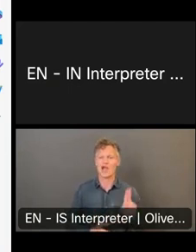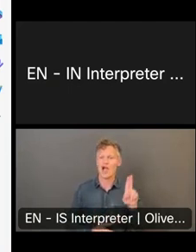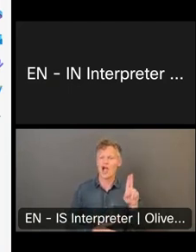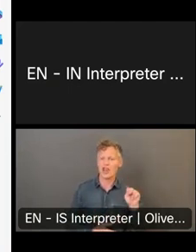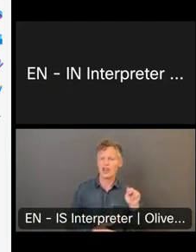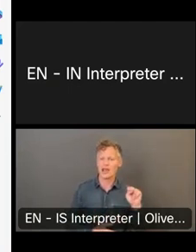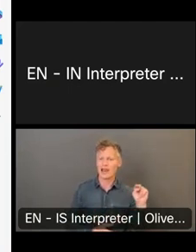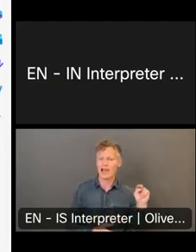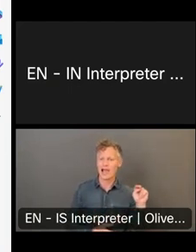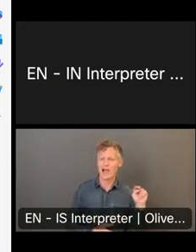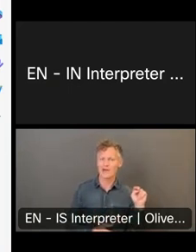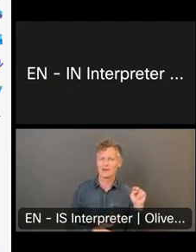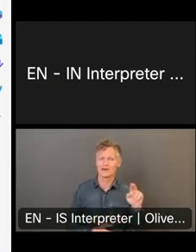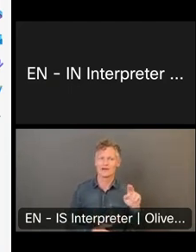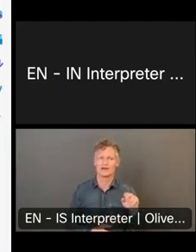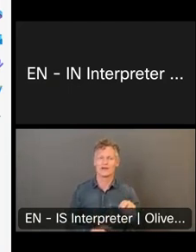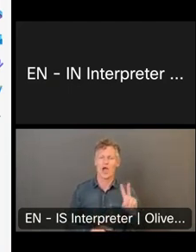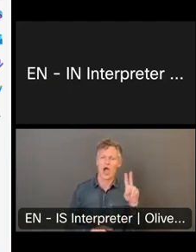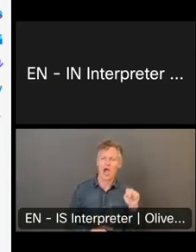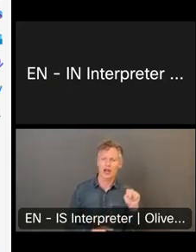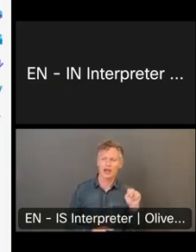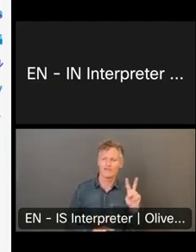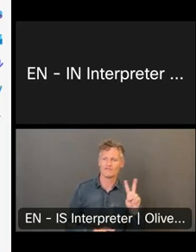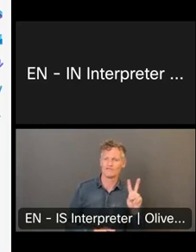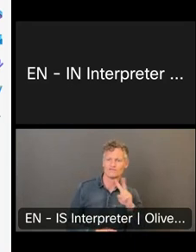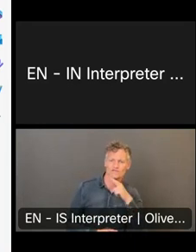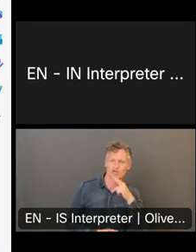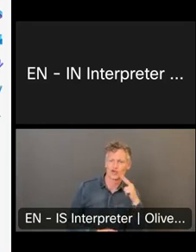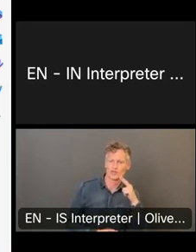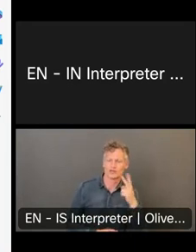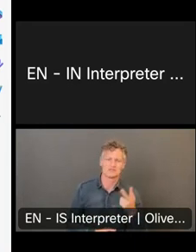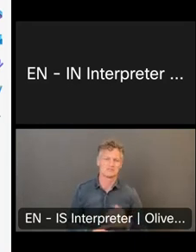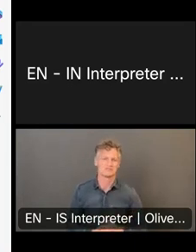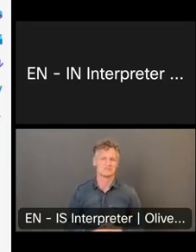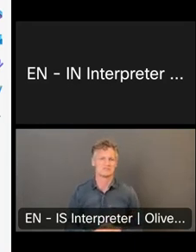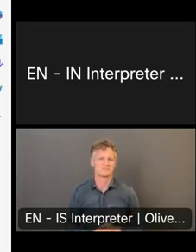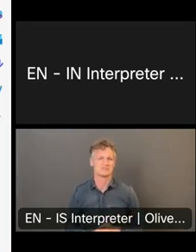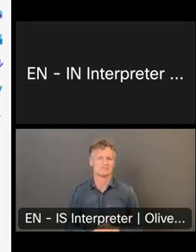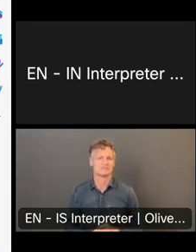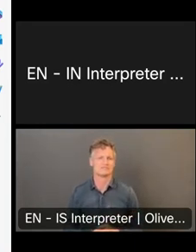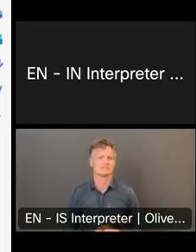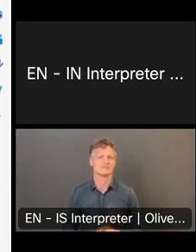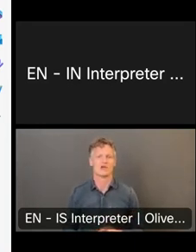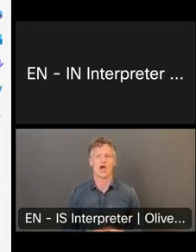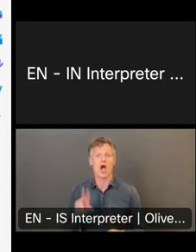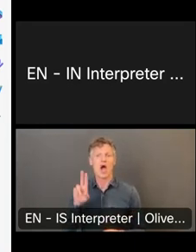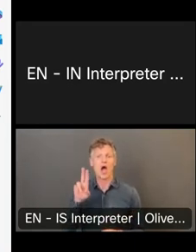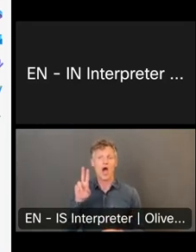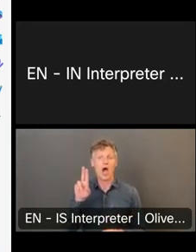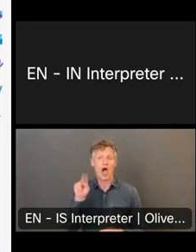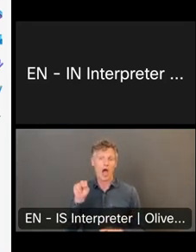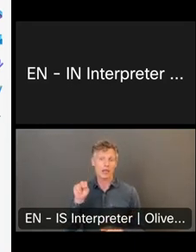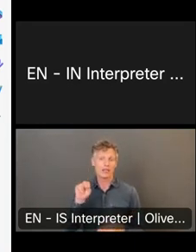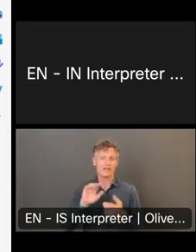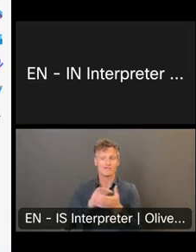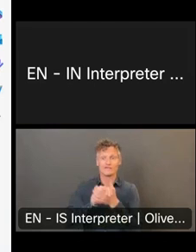unpolitician and unverbs like unfriend and lexical clones or contrastive